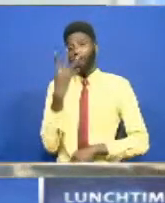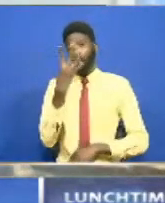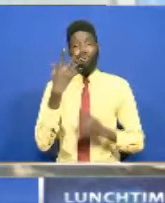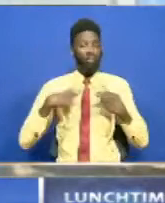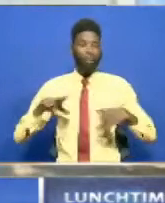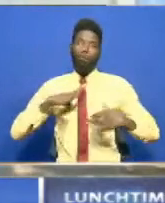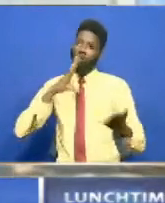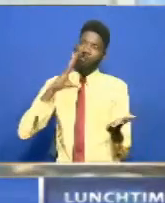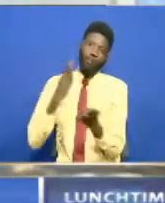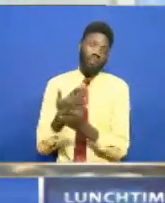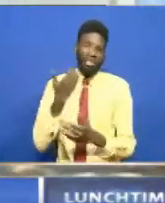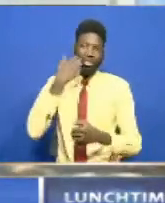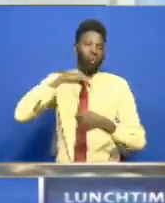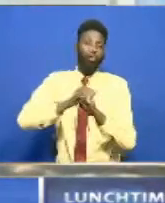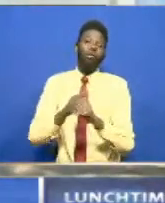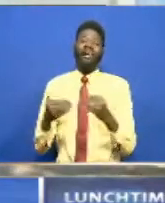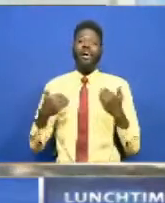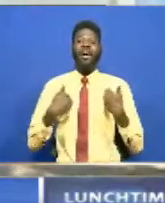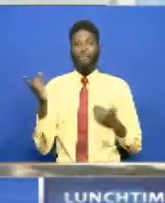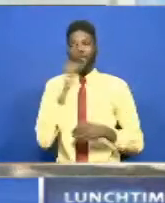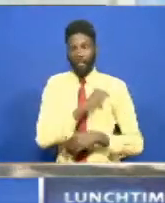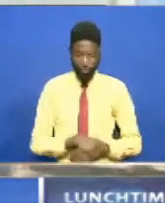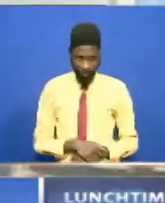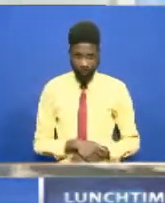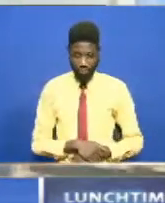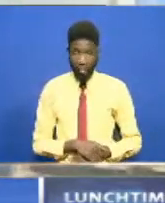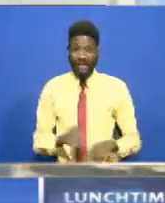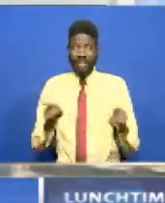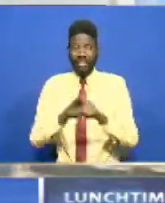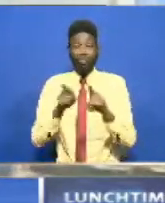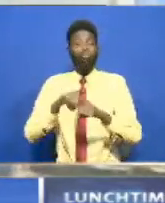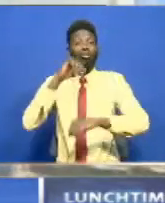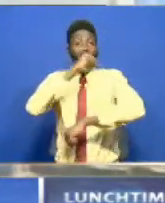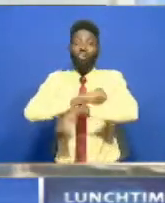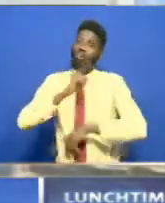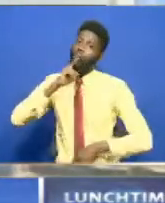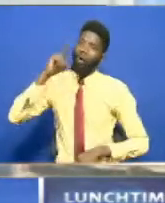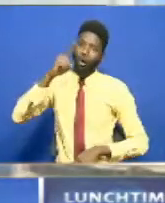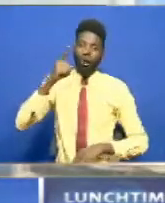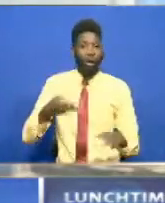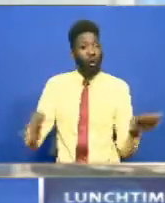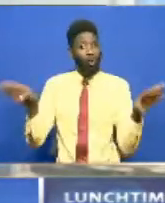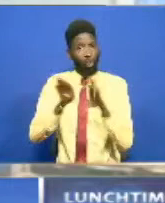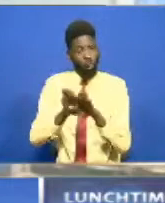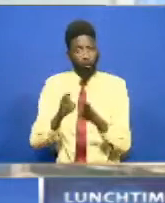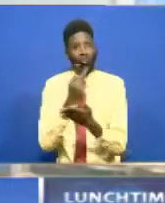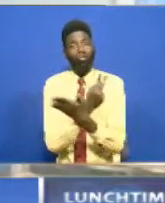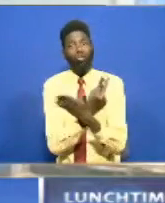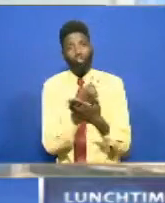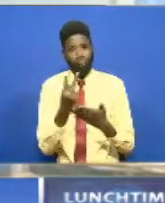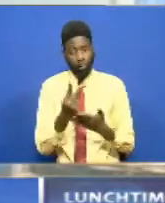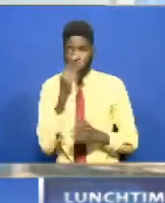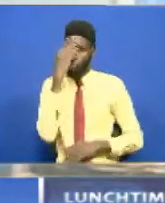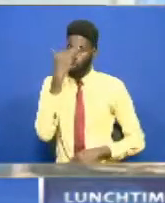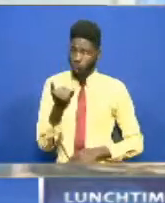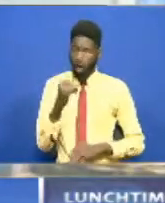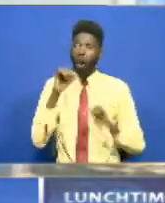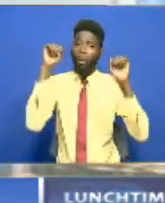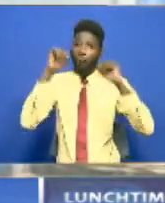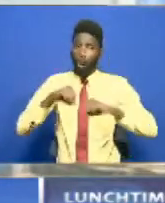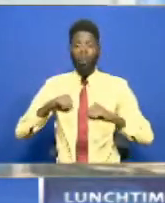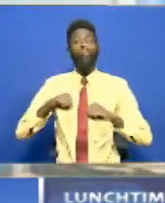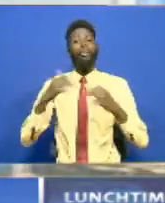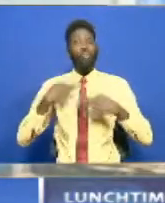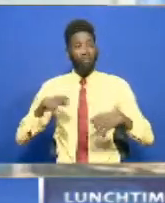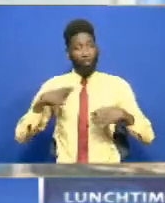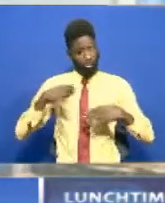in that particular institution. Therefore, the school was directed to close down for 2 weeks so that the people who